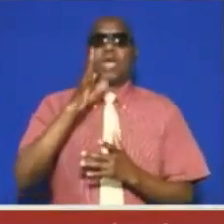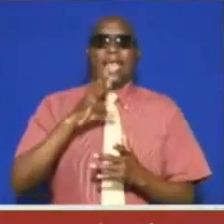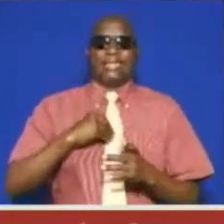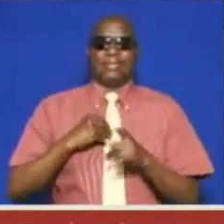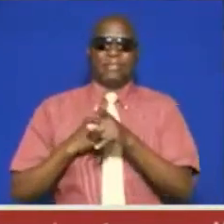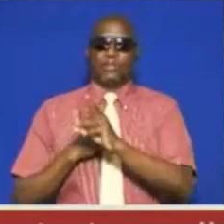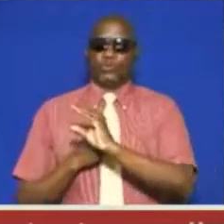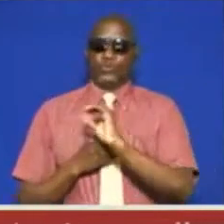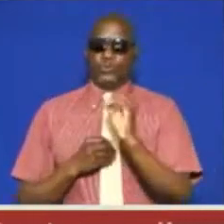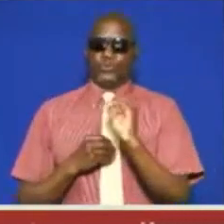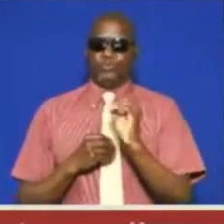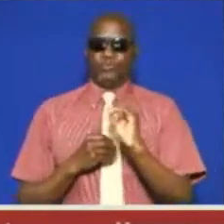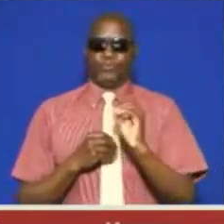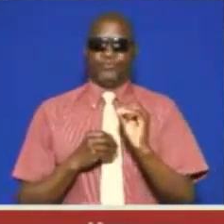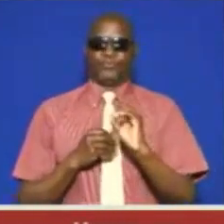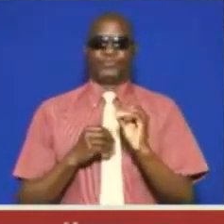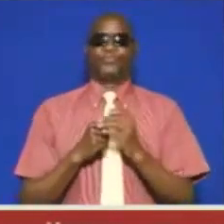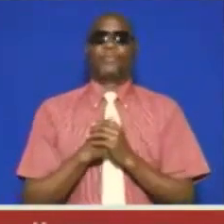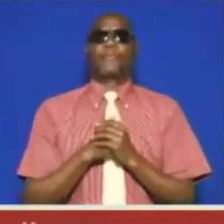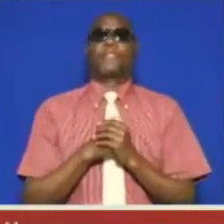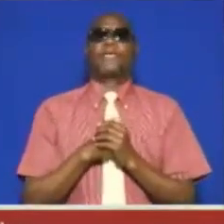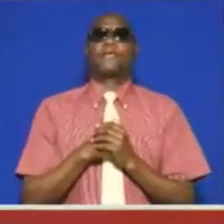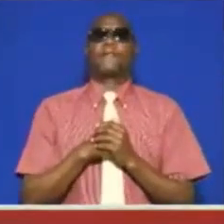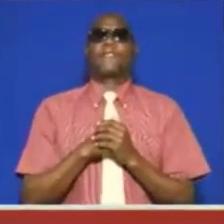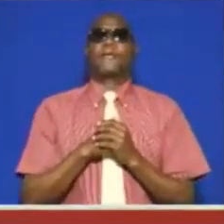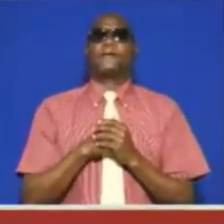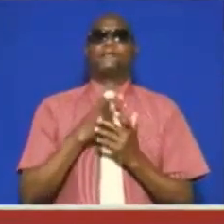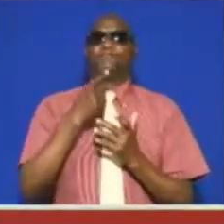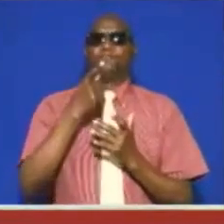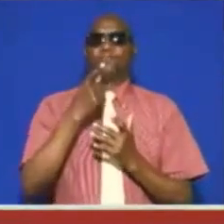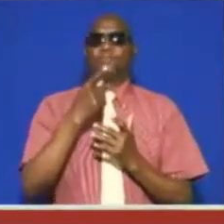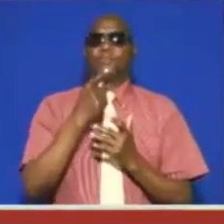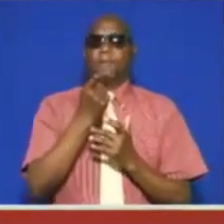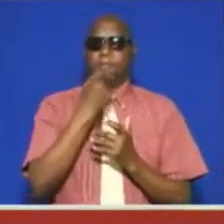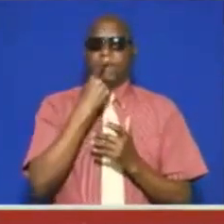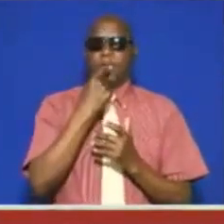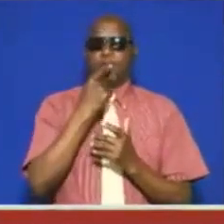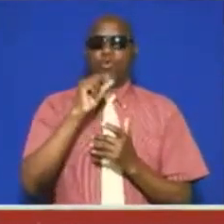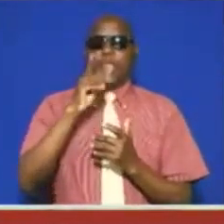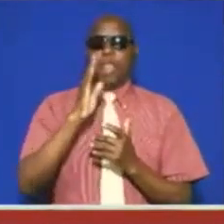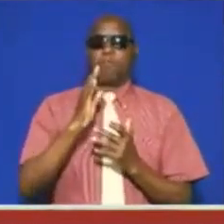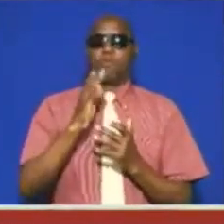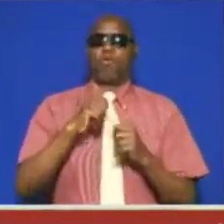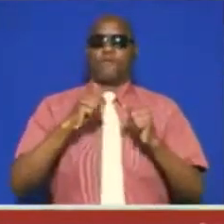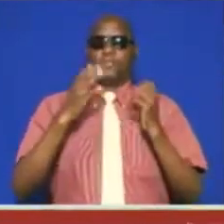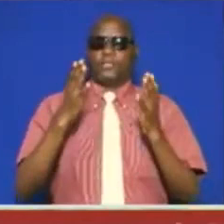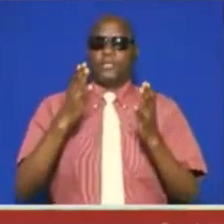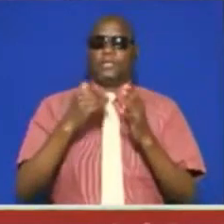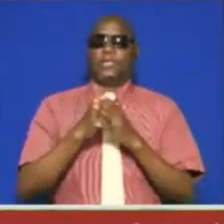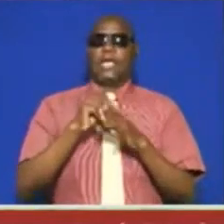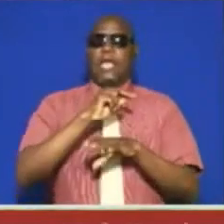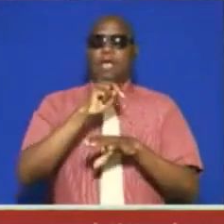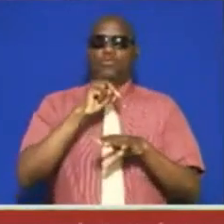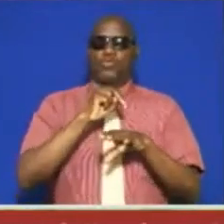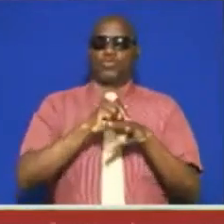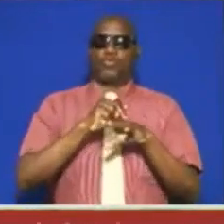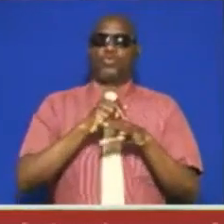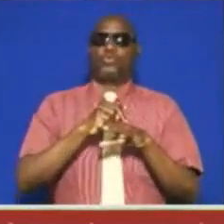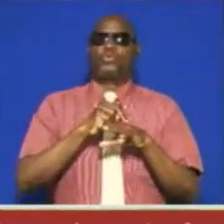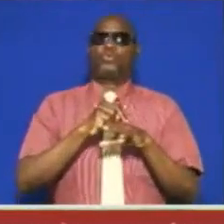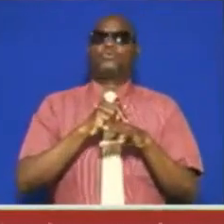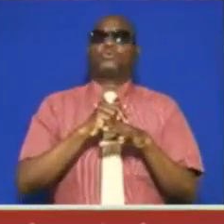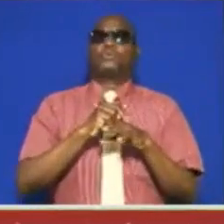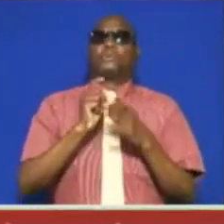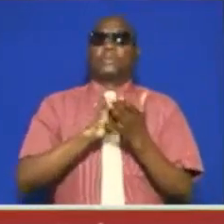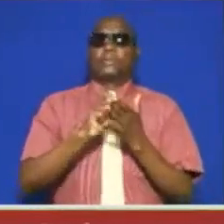the press today in Nairobi, the medical laboratory officers, led by the National Chairman Nicholas Odipo and National Secretary General Pius